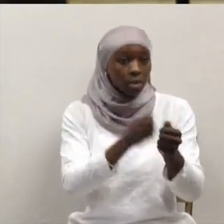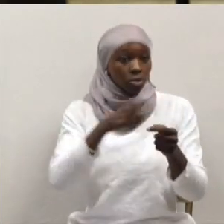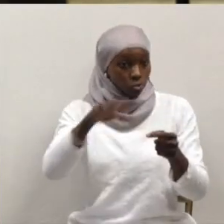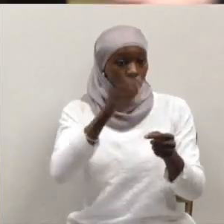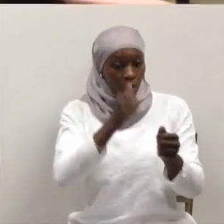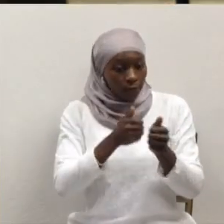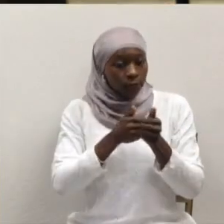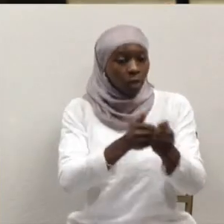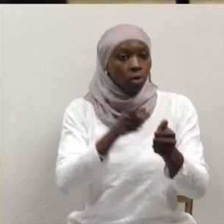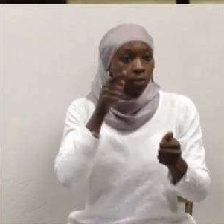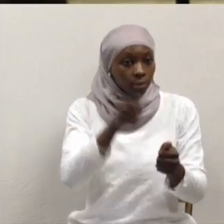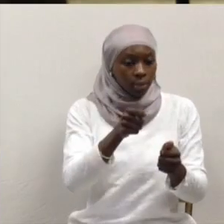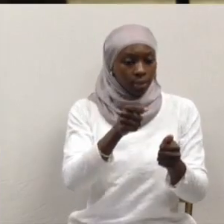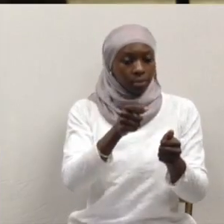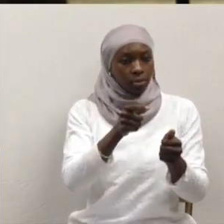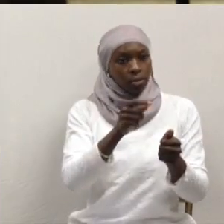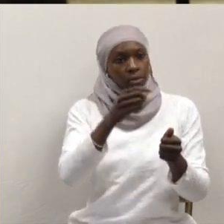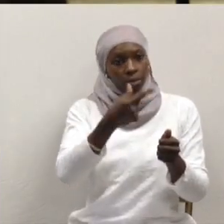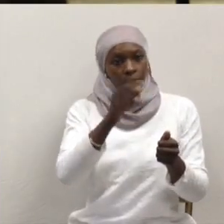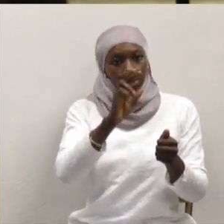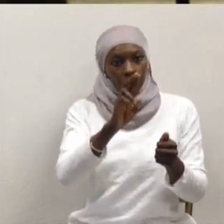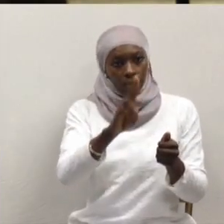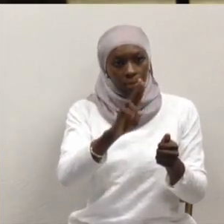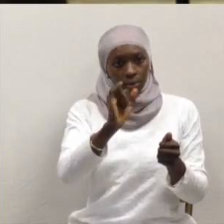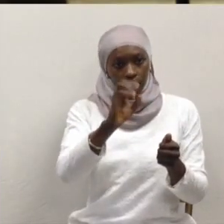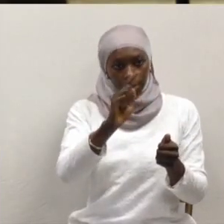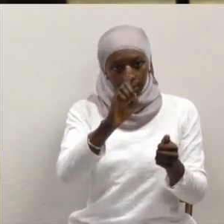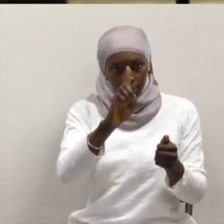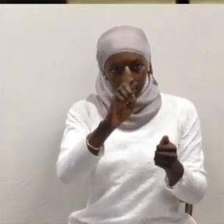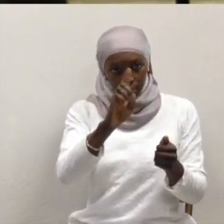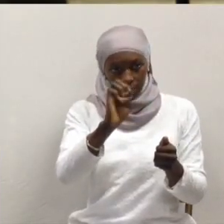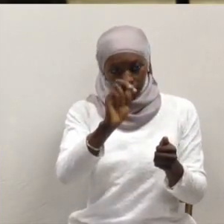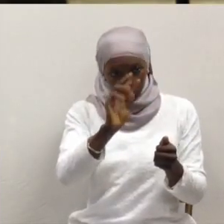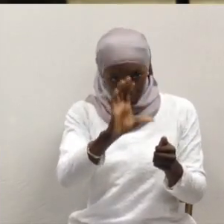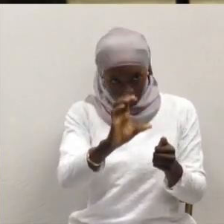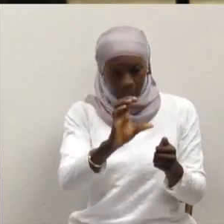guidance wherever you are? And that's why you see